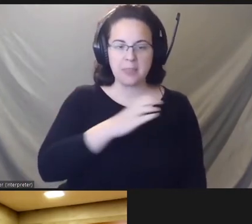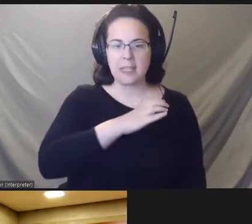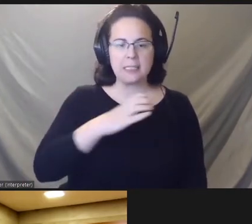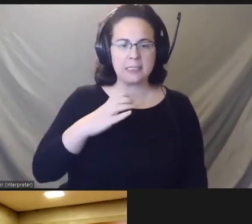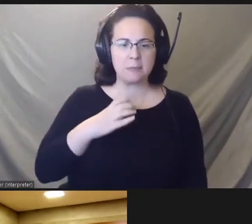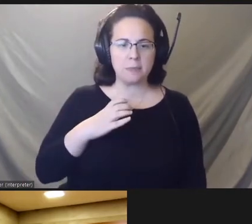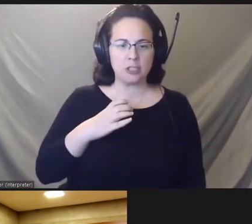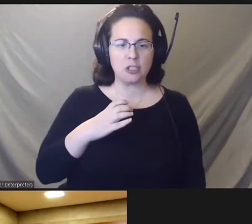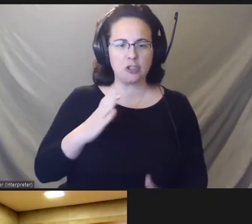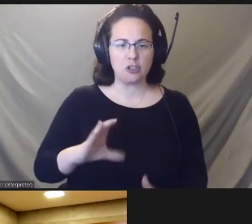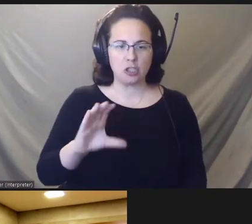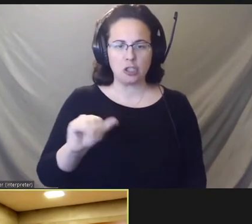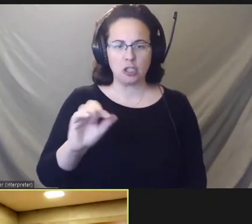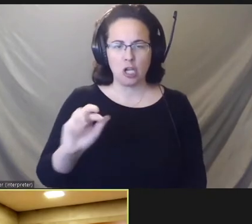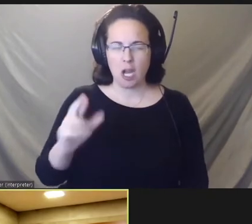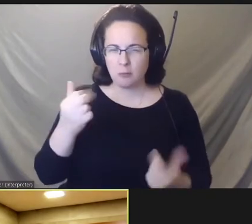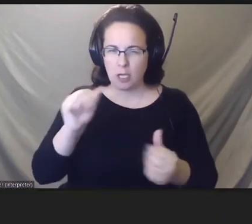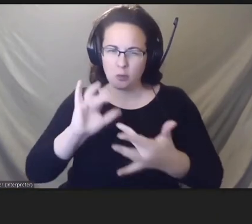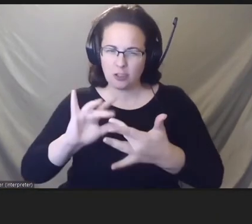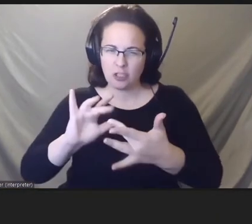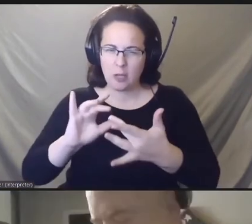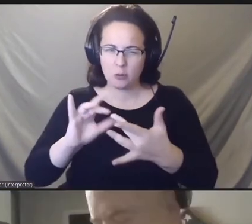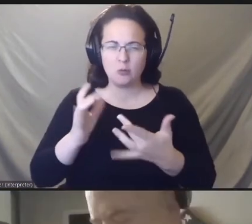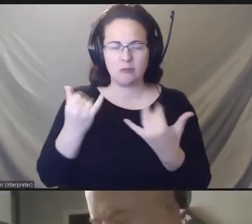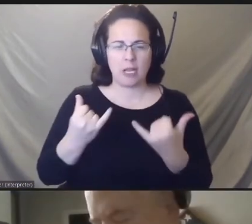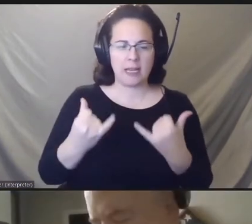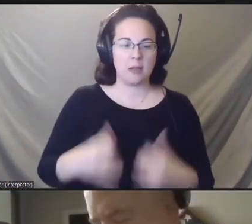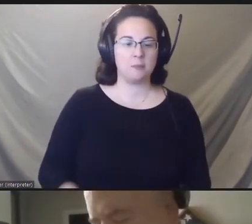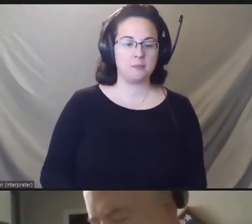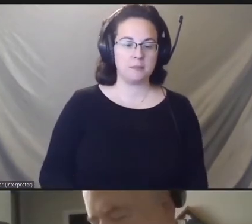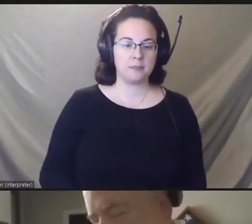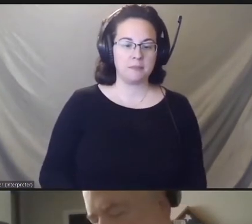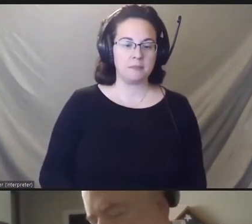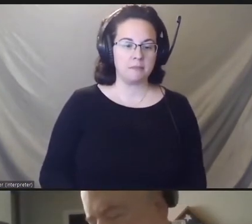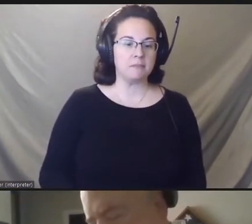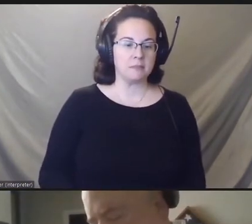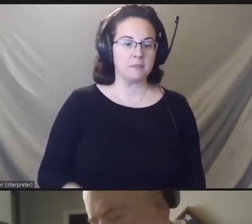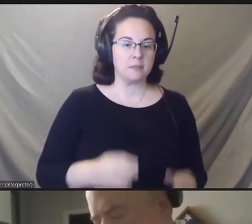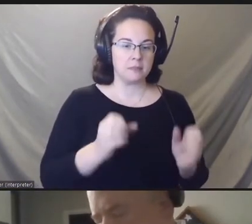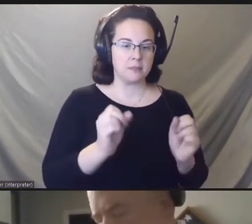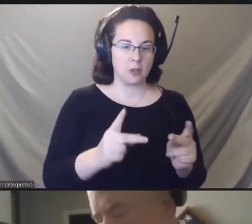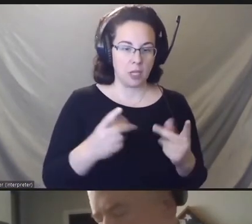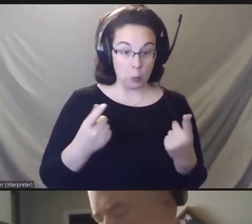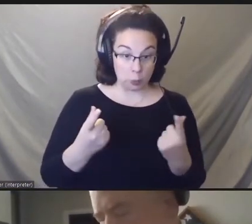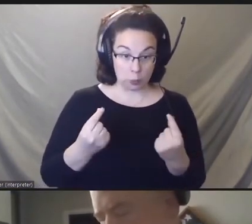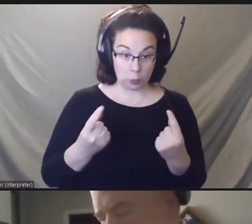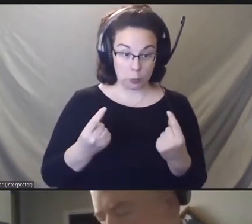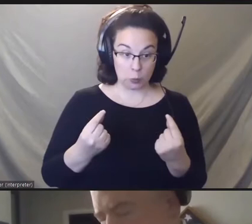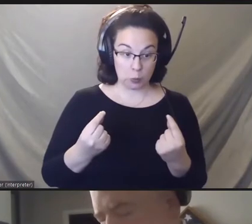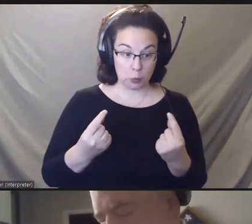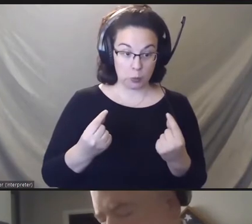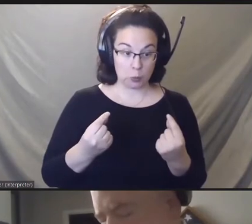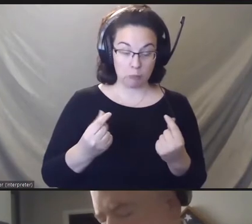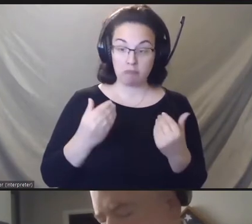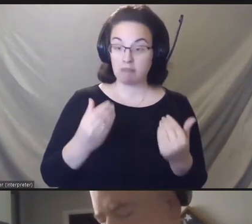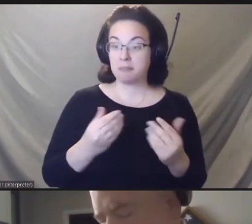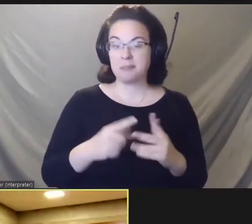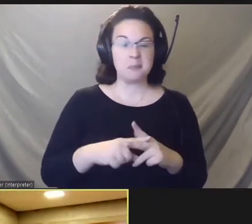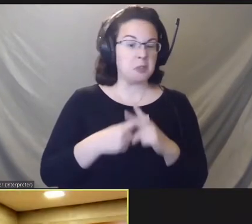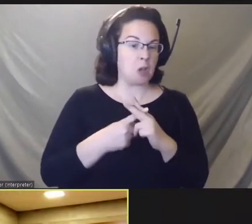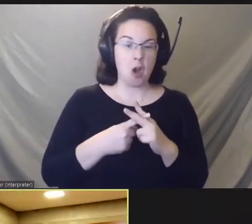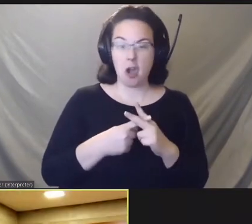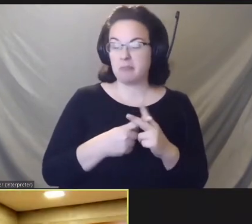Commissioner Carr's office right now. Okay, so what we can do is we'll just start in at any point. We